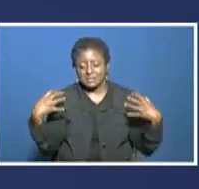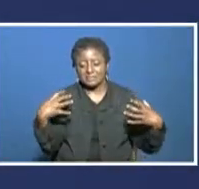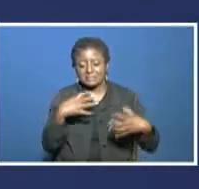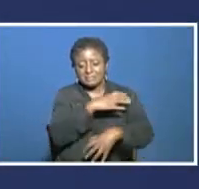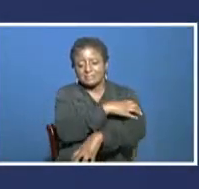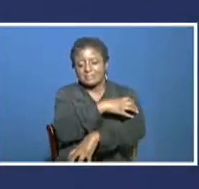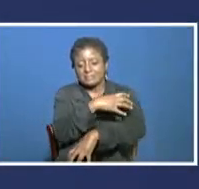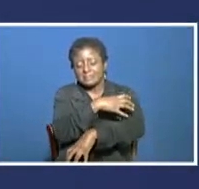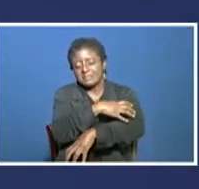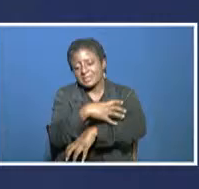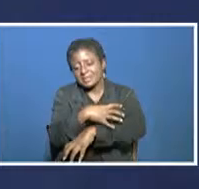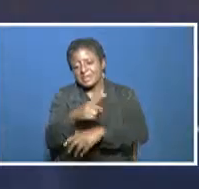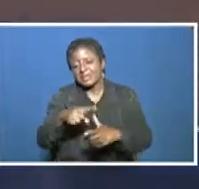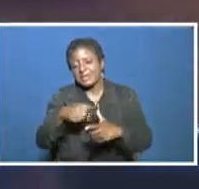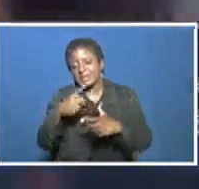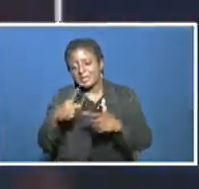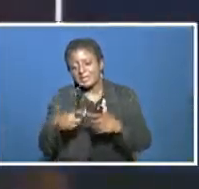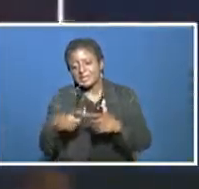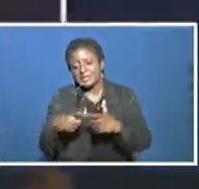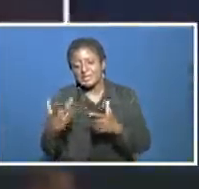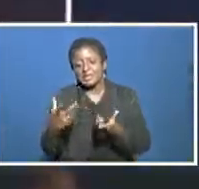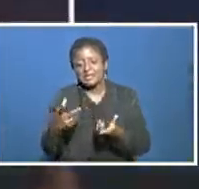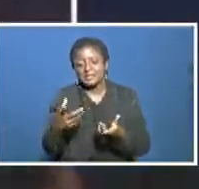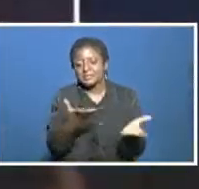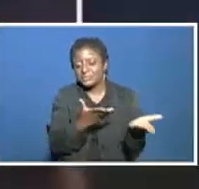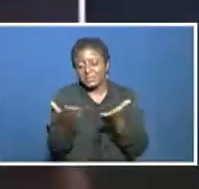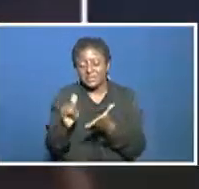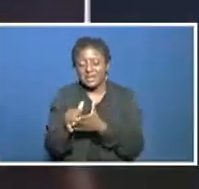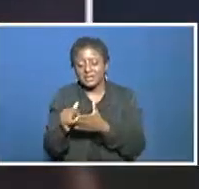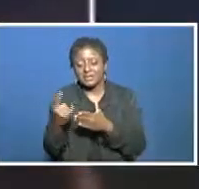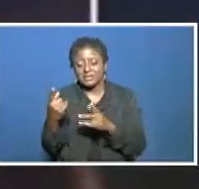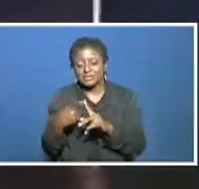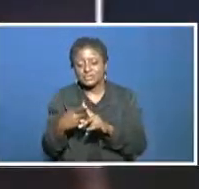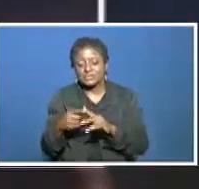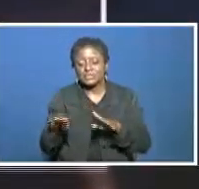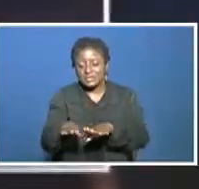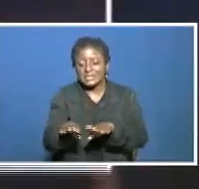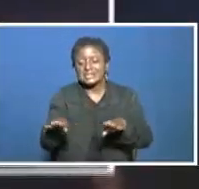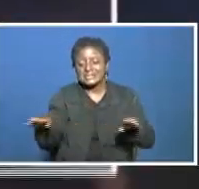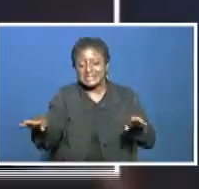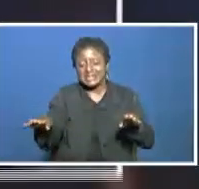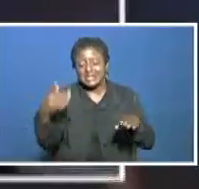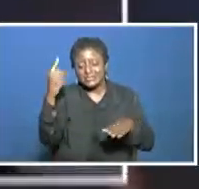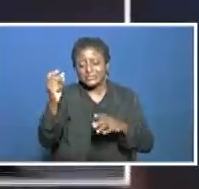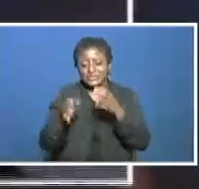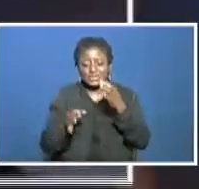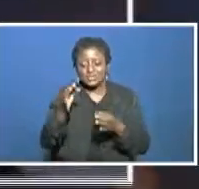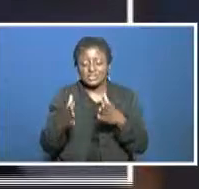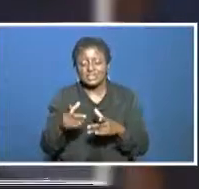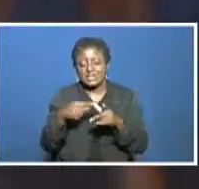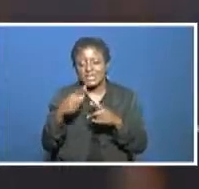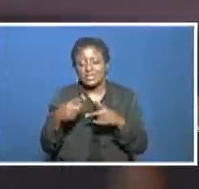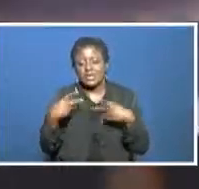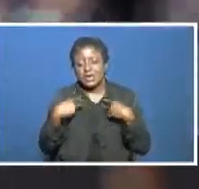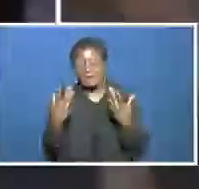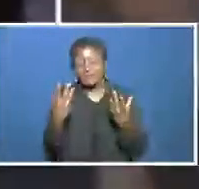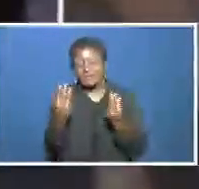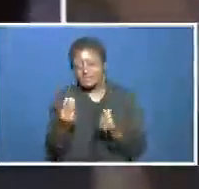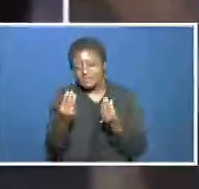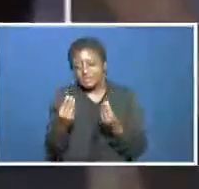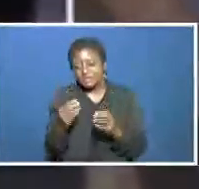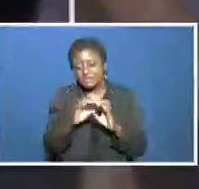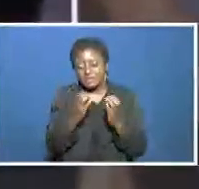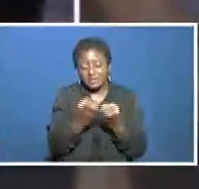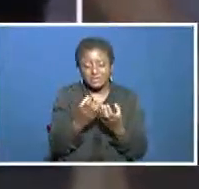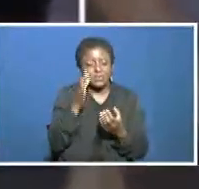somehow the other detail that to bring it to the stage for the judges to judge. And then you have all the way down to the more softer categories, which is like